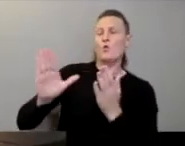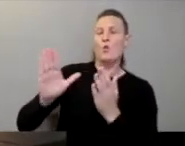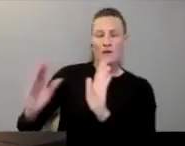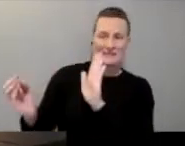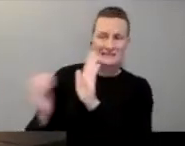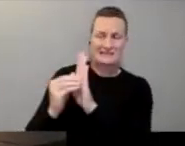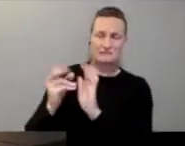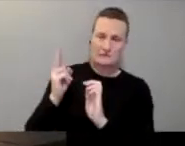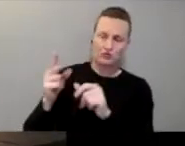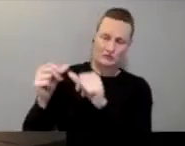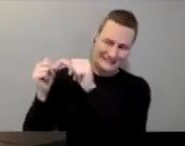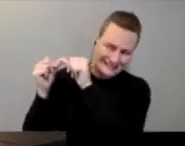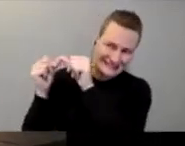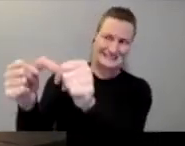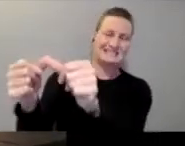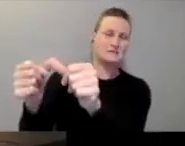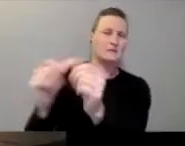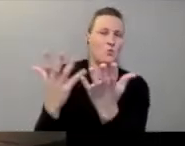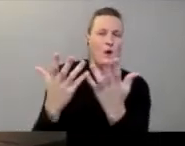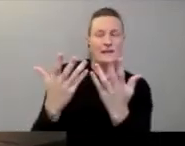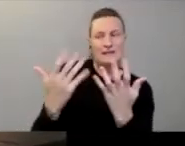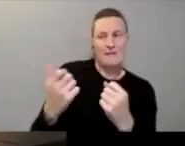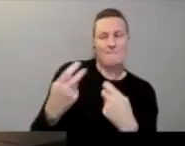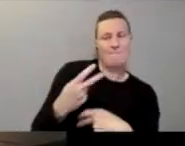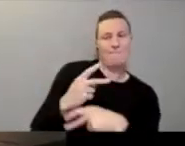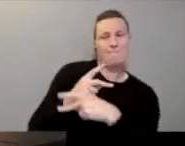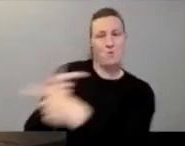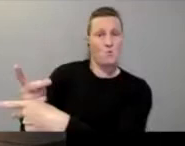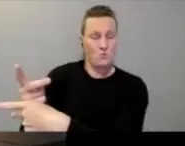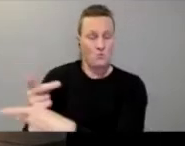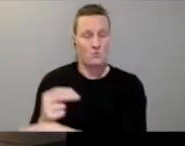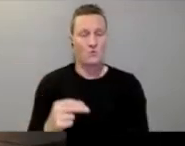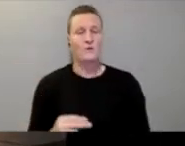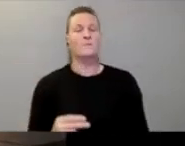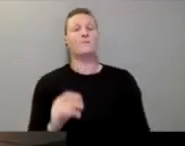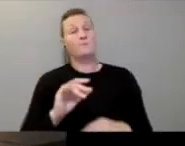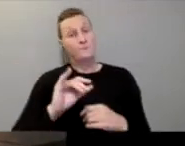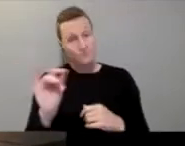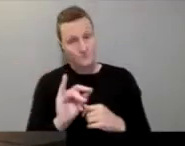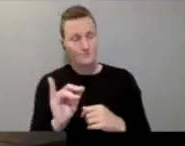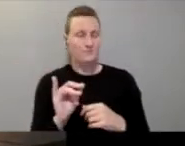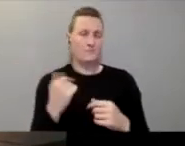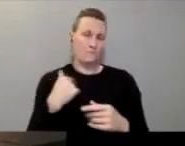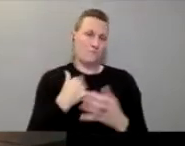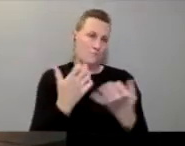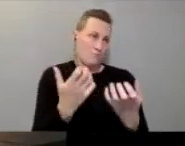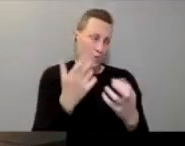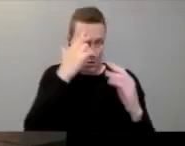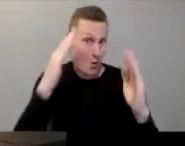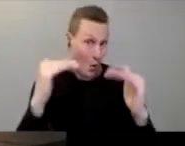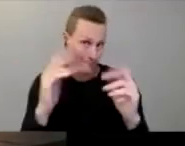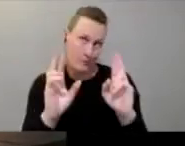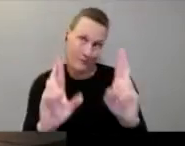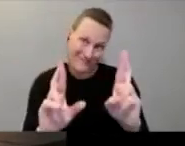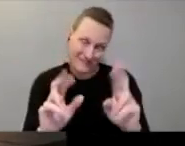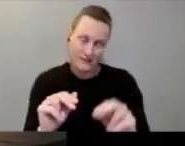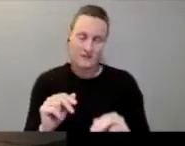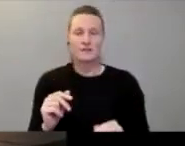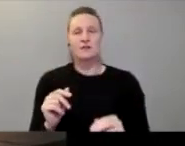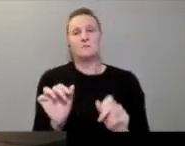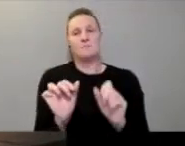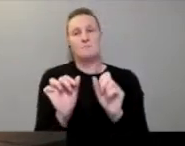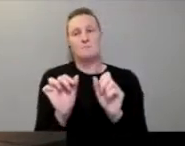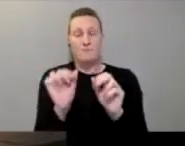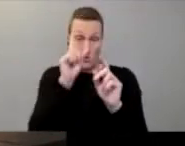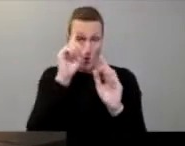Toronto, as well as hopefully creating some kind of possibility for there